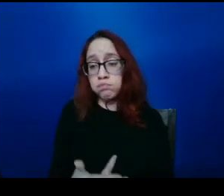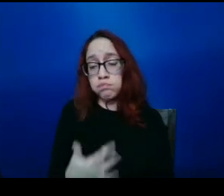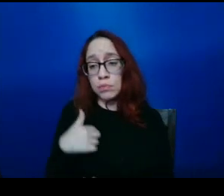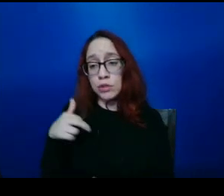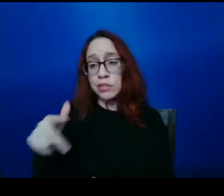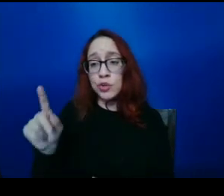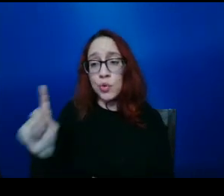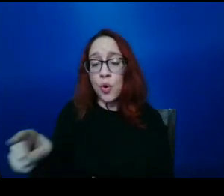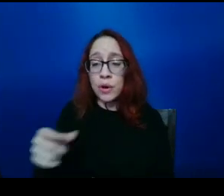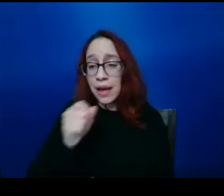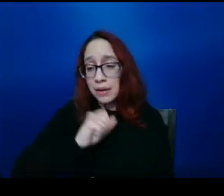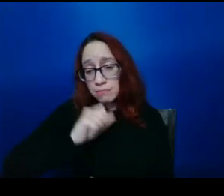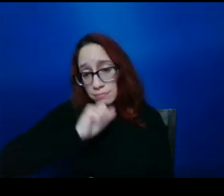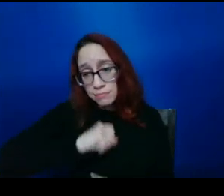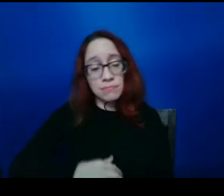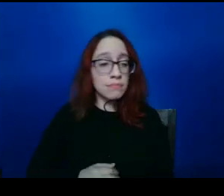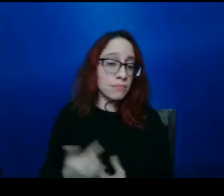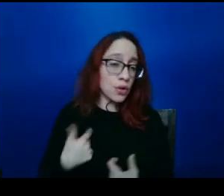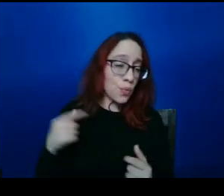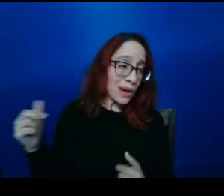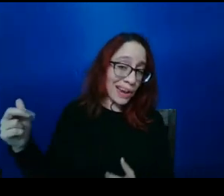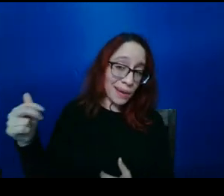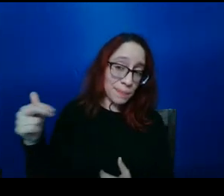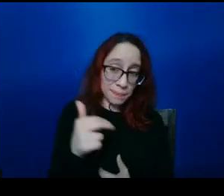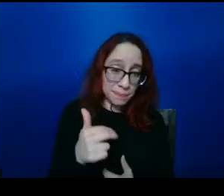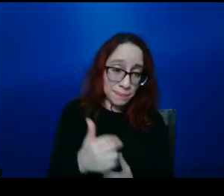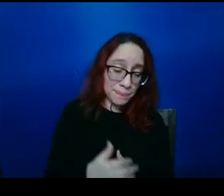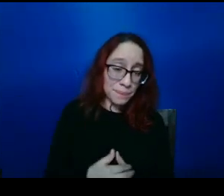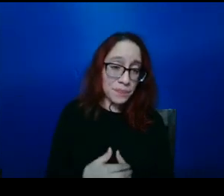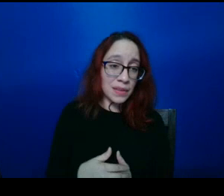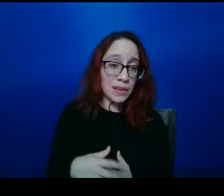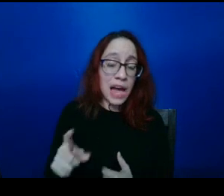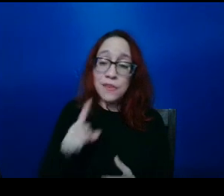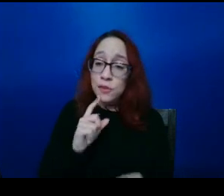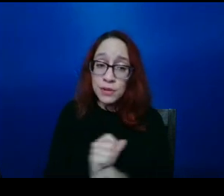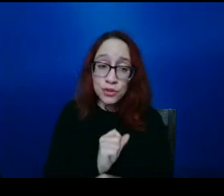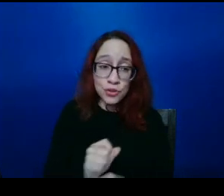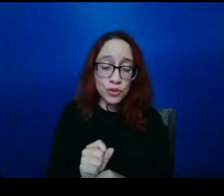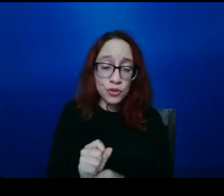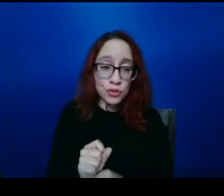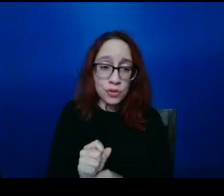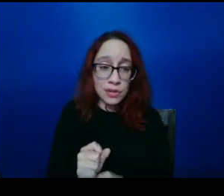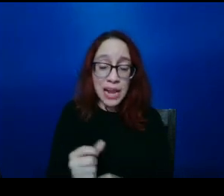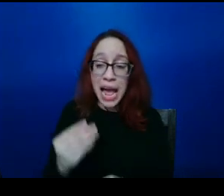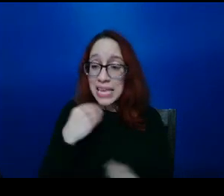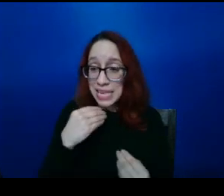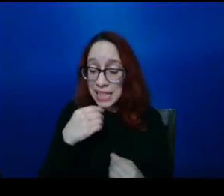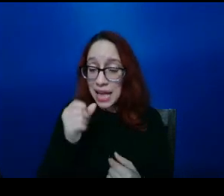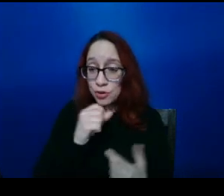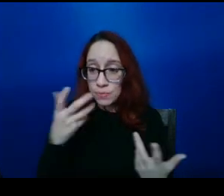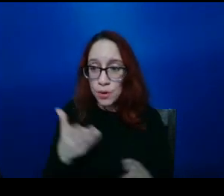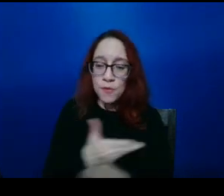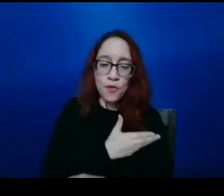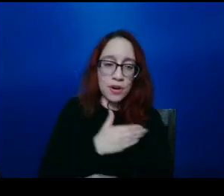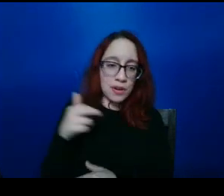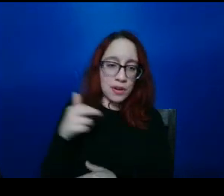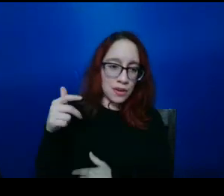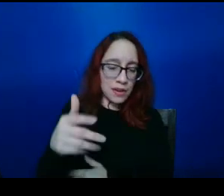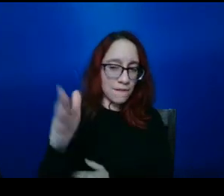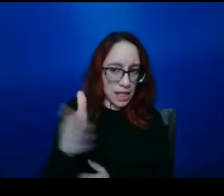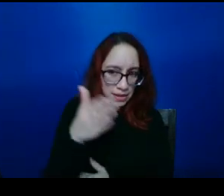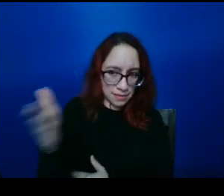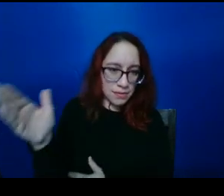an ice cream. When I come back, I have to make sure I ate that ice cream before I approach that